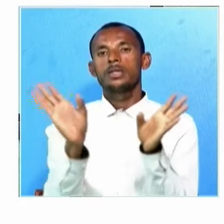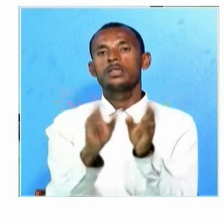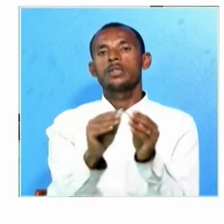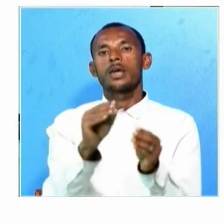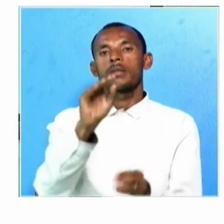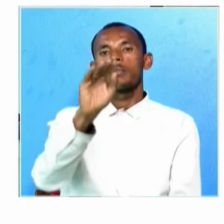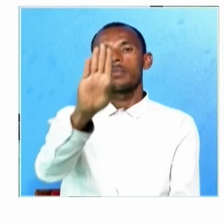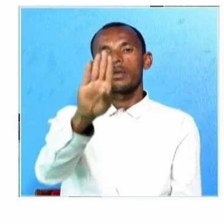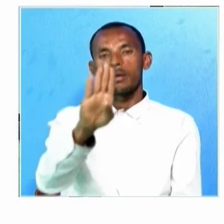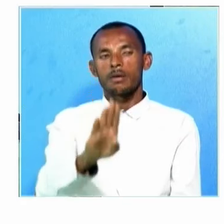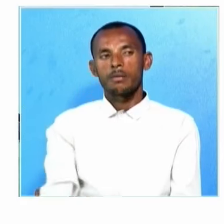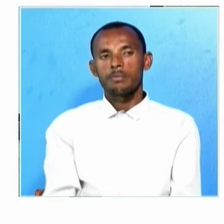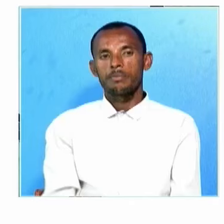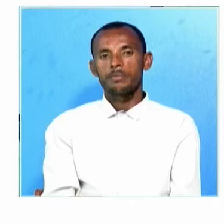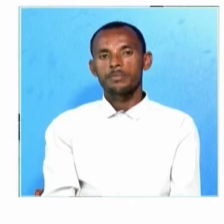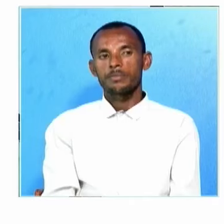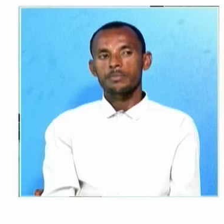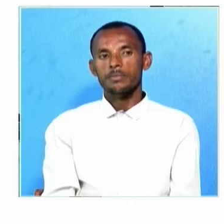of set B.